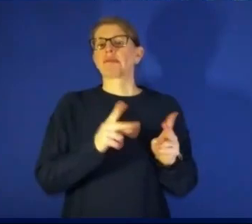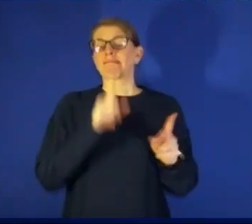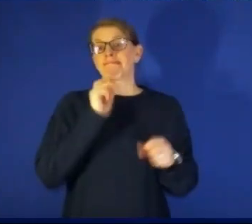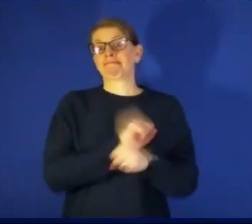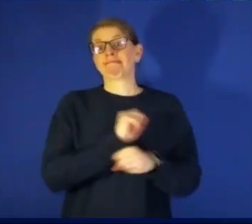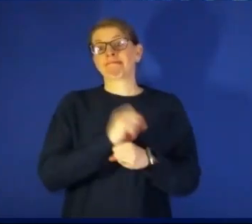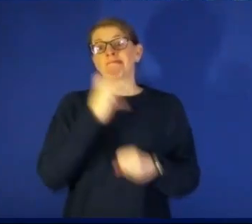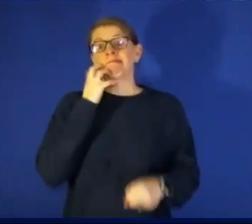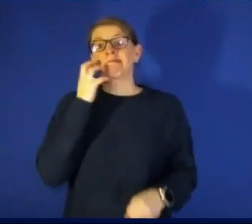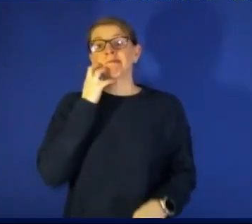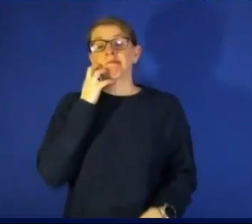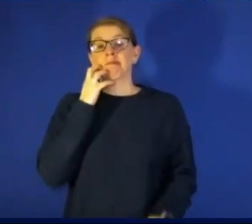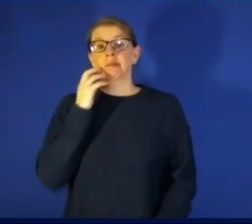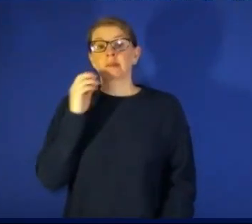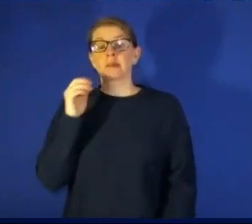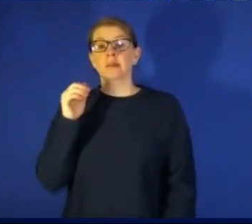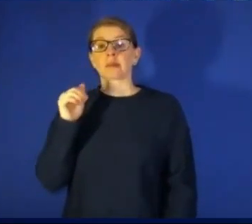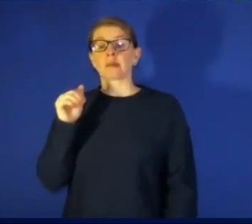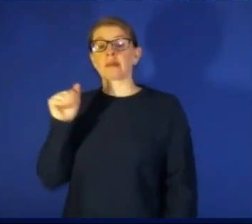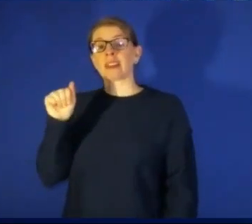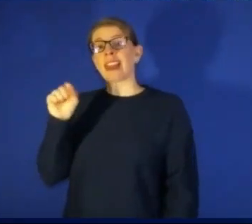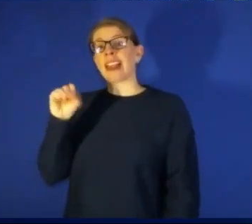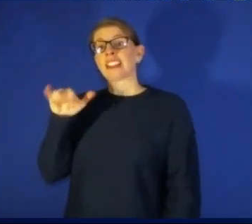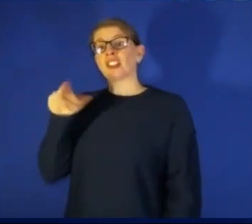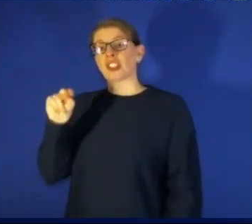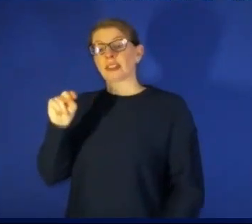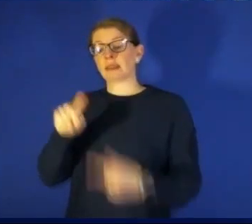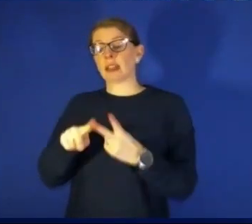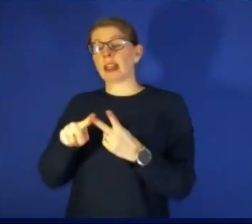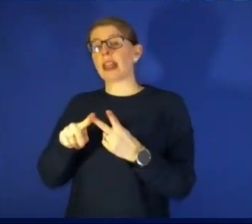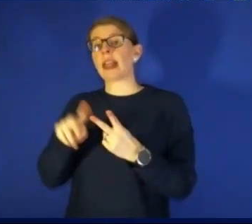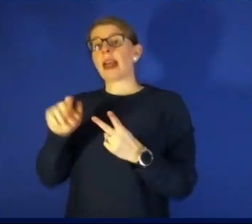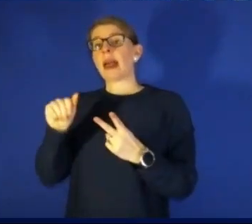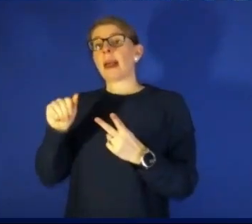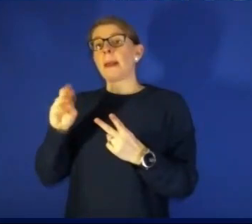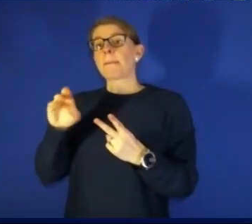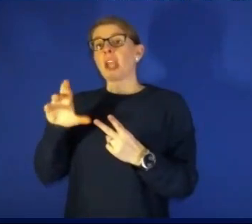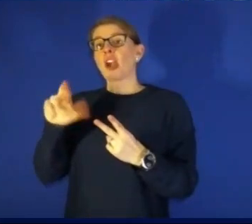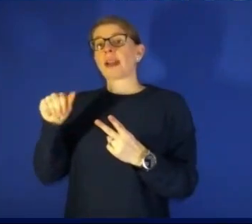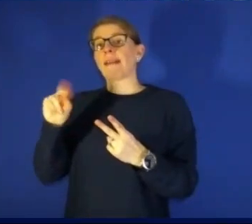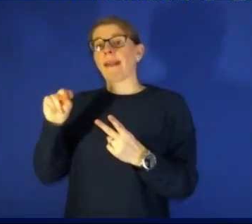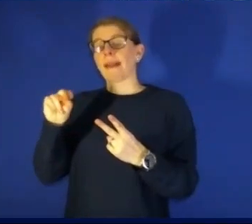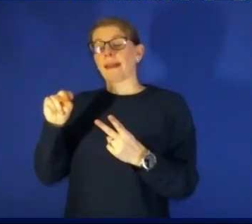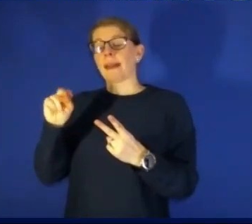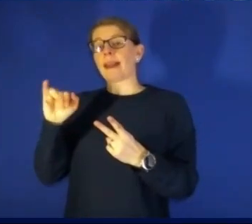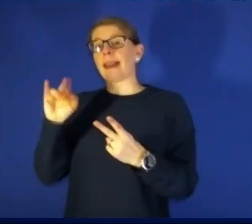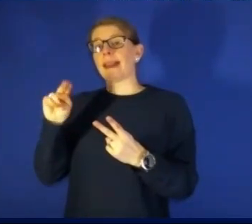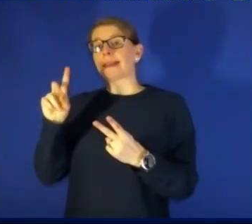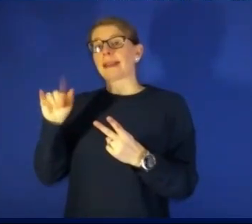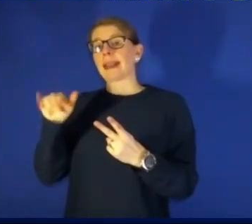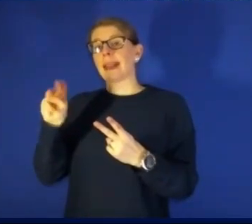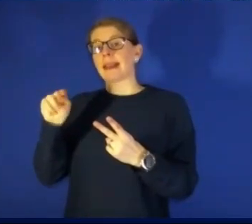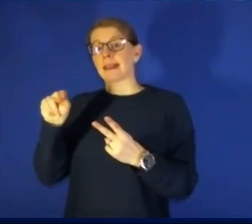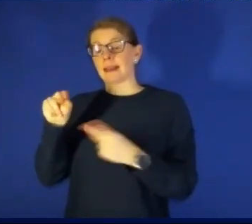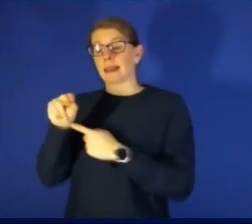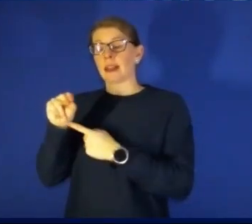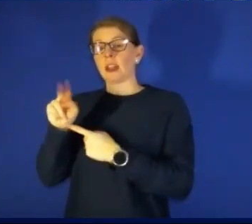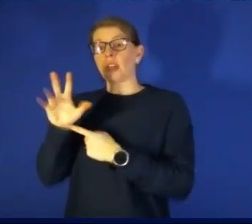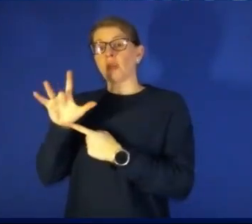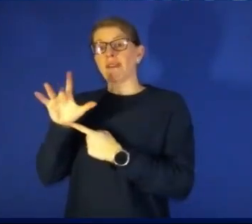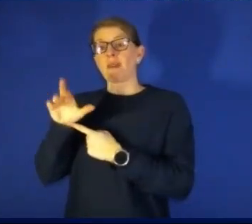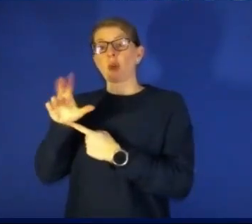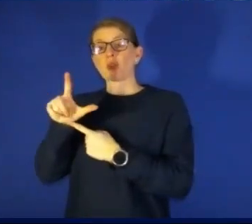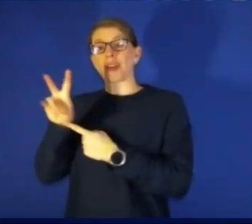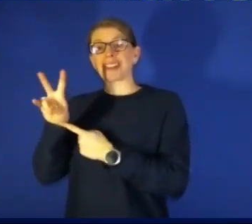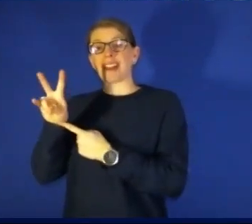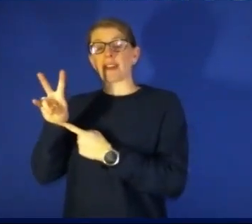of Asian descent and American Indians, for example, with a BMI of 25 or 27 seem to have the same risk